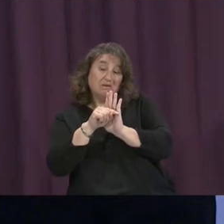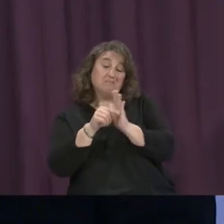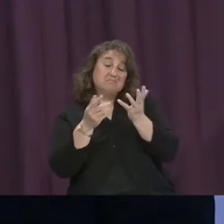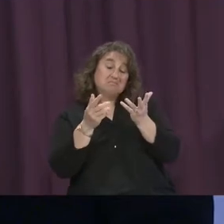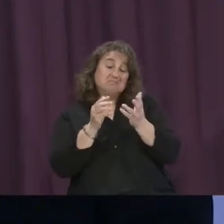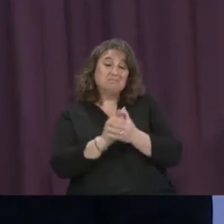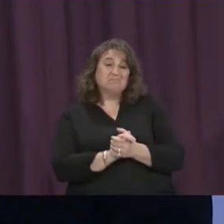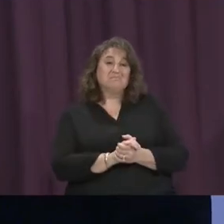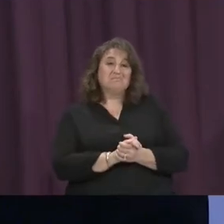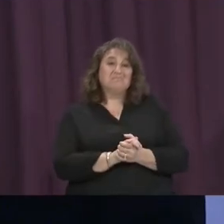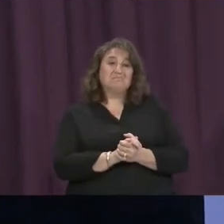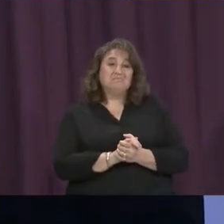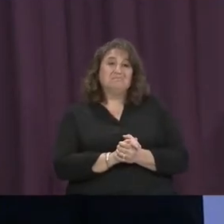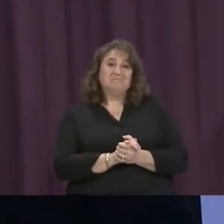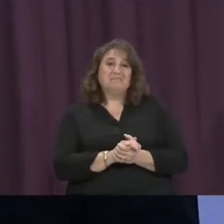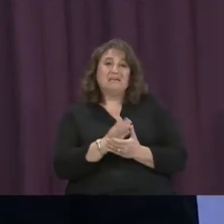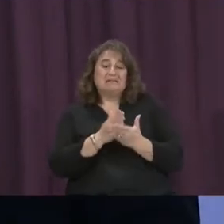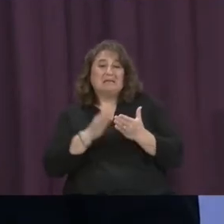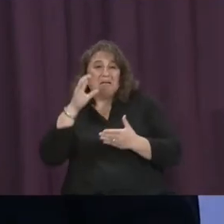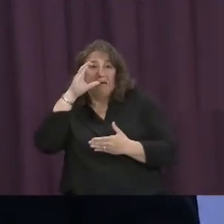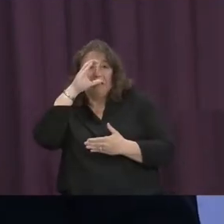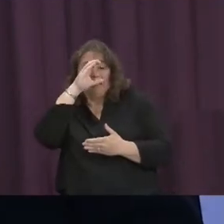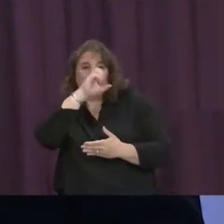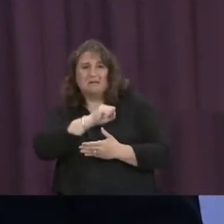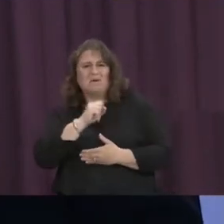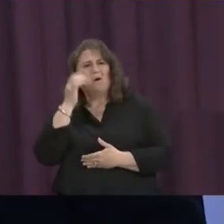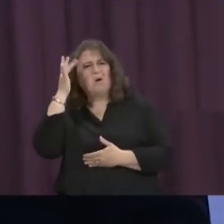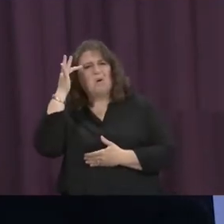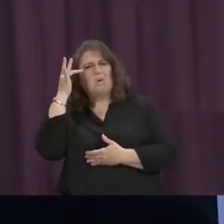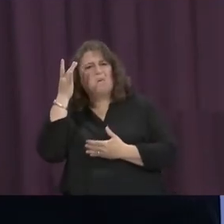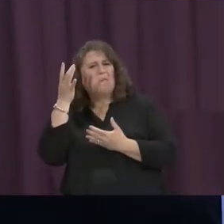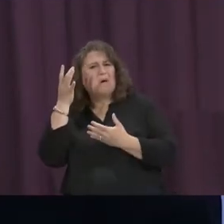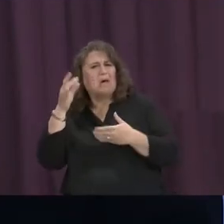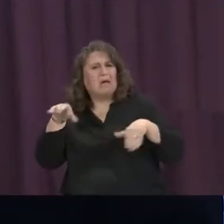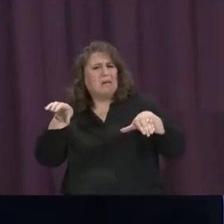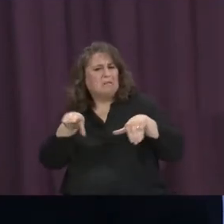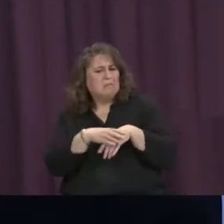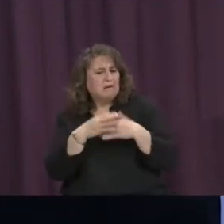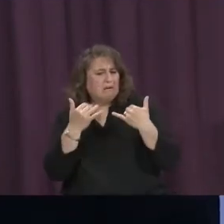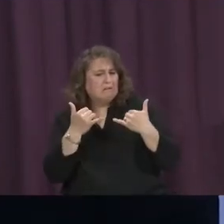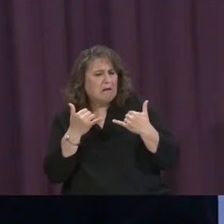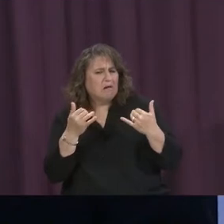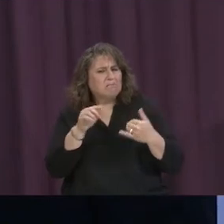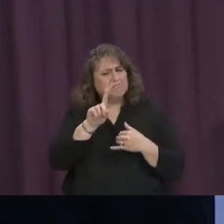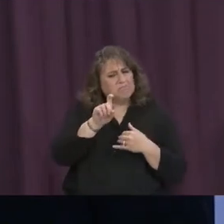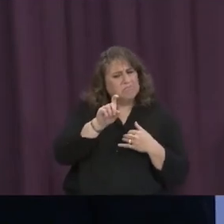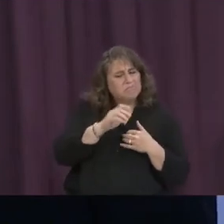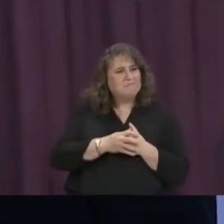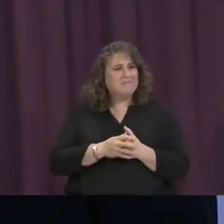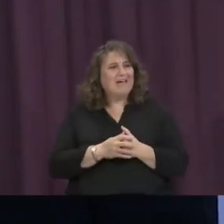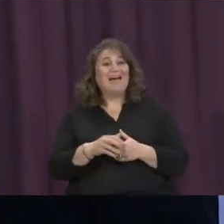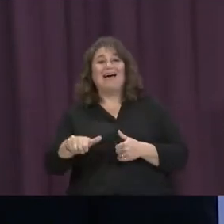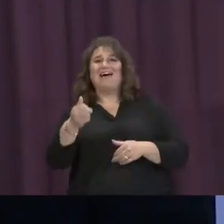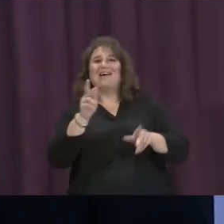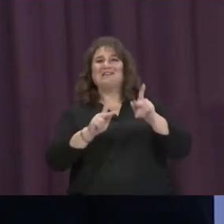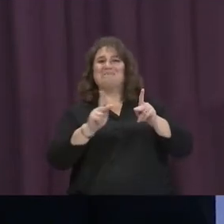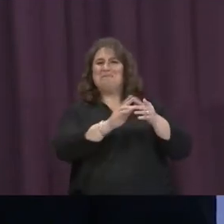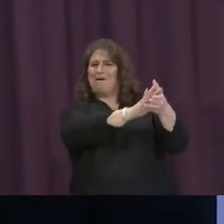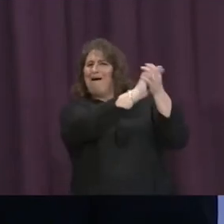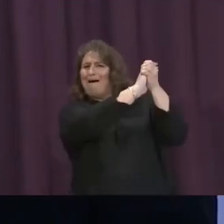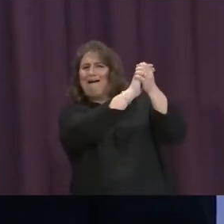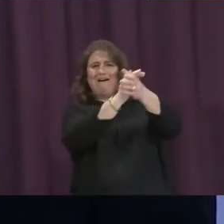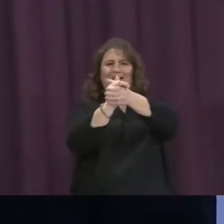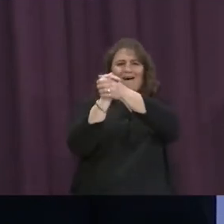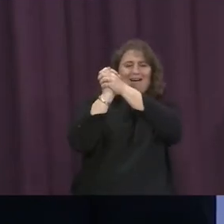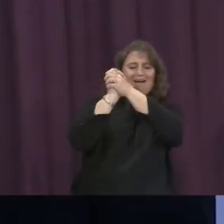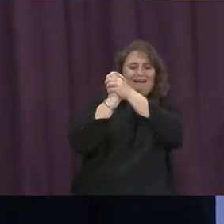something that there could be some assumptions about, like, why are you getting married? But I think sometimes people would just be like, all right, you know, because I think there's